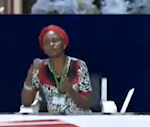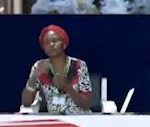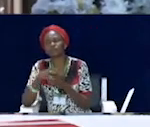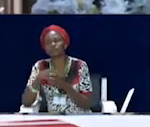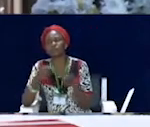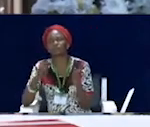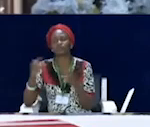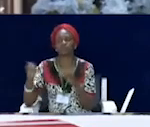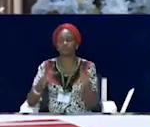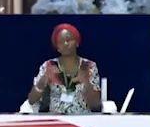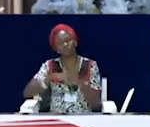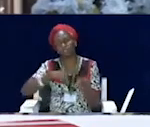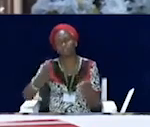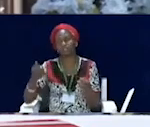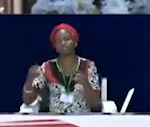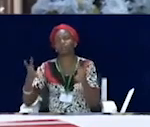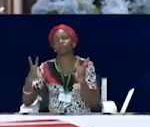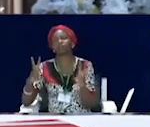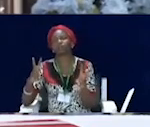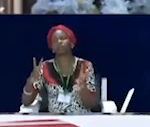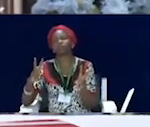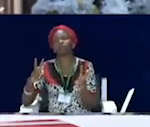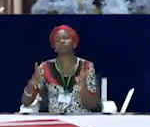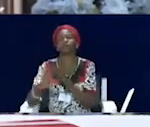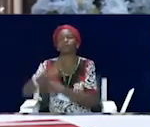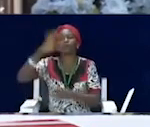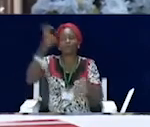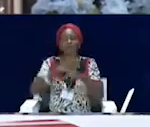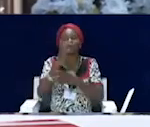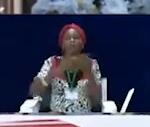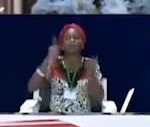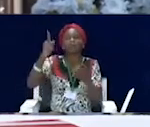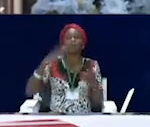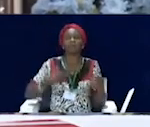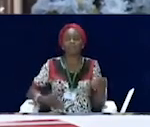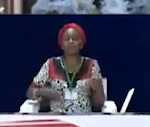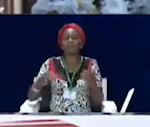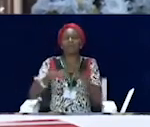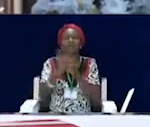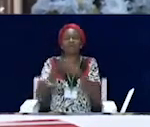Let me put it this way. God will touch somebody tonight.